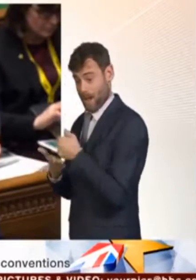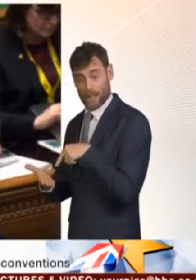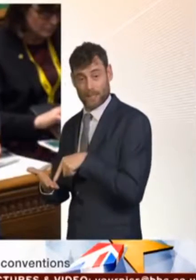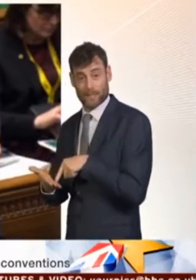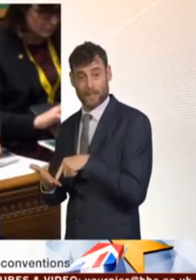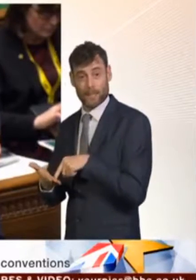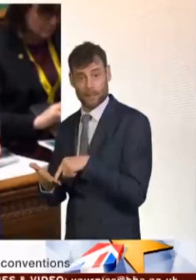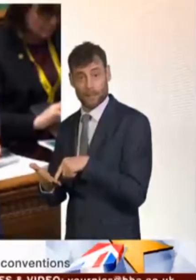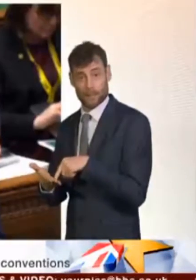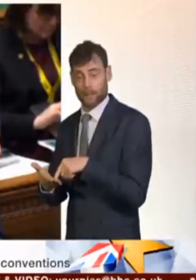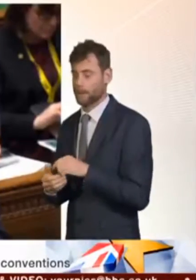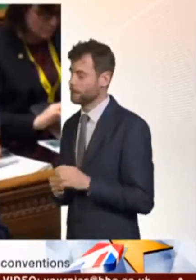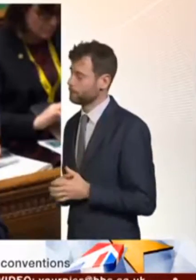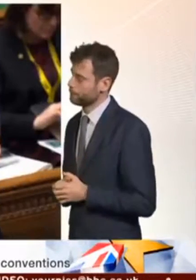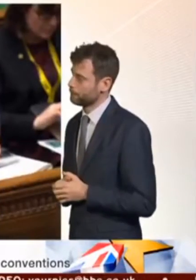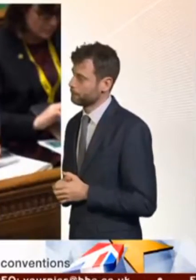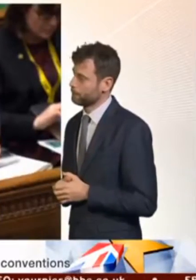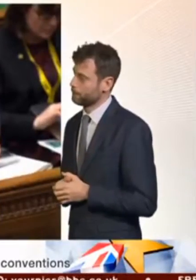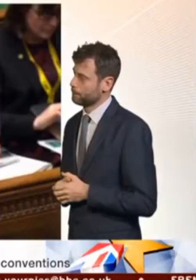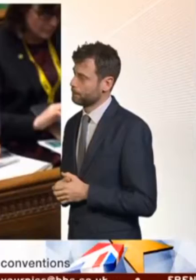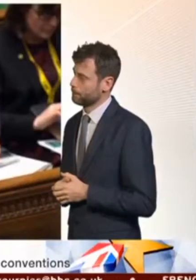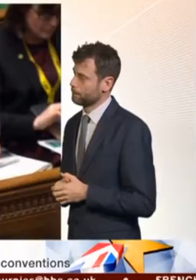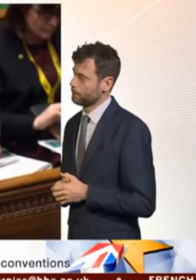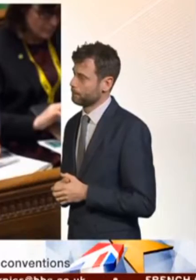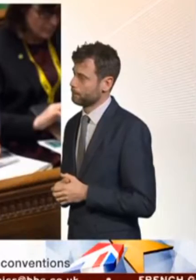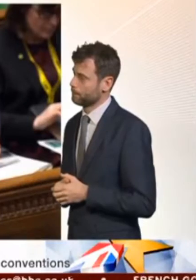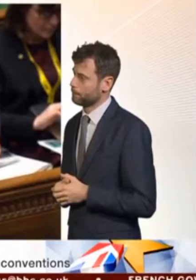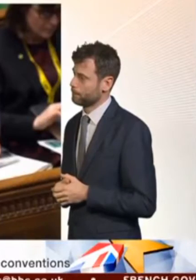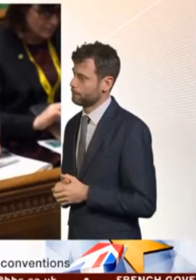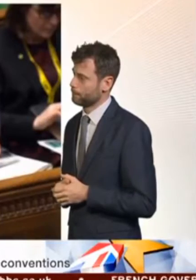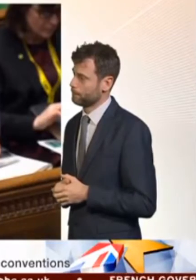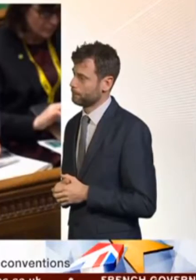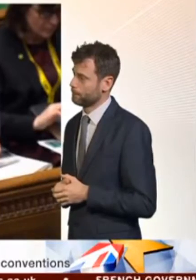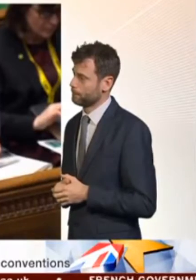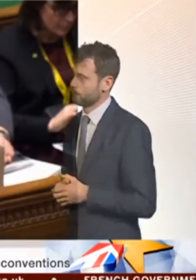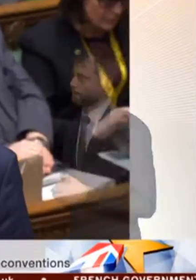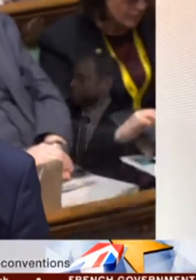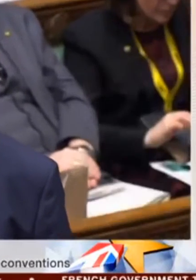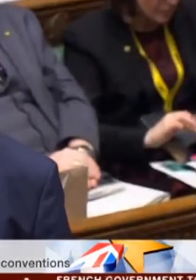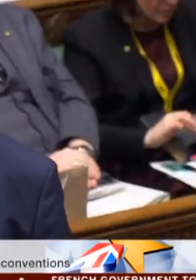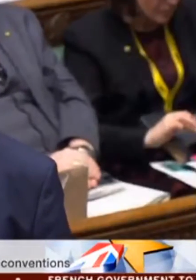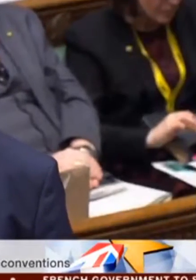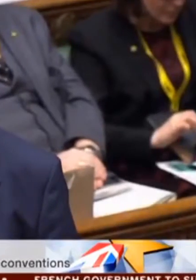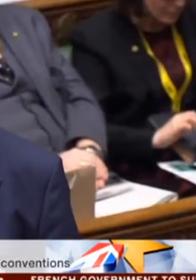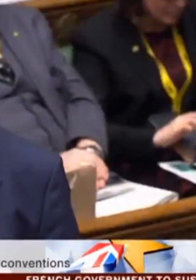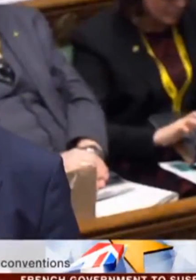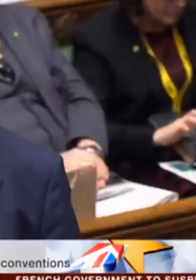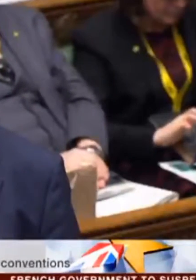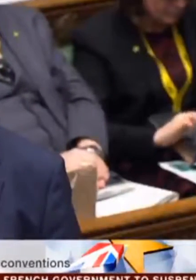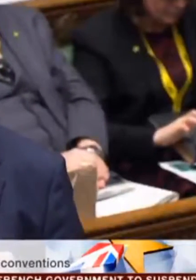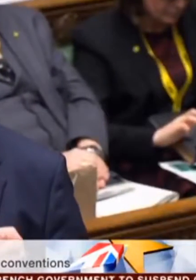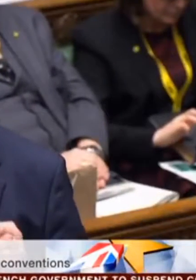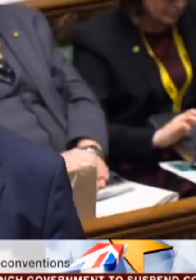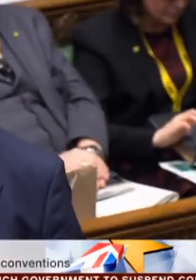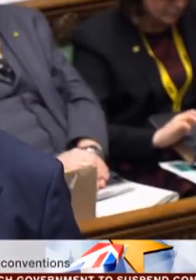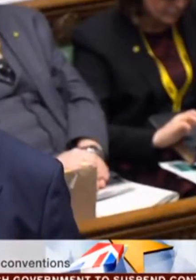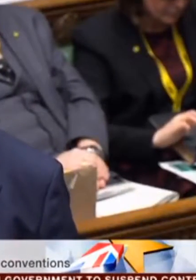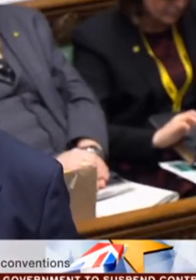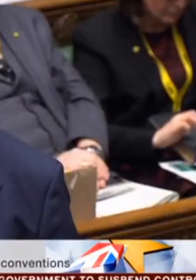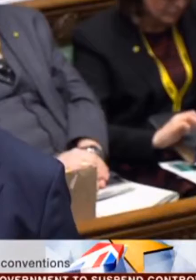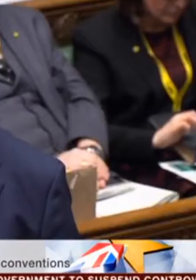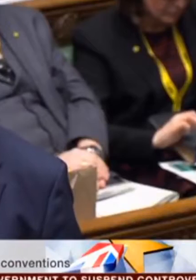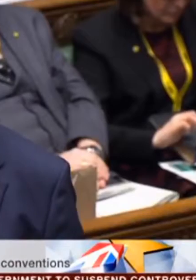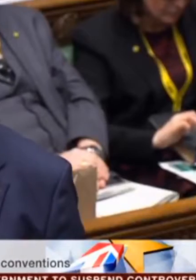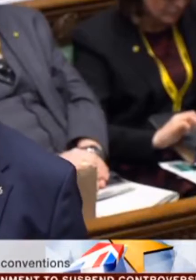perfectly possible? Mr Speaker, I refer to this morning's preliminary opinion from the Court of Justice of the EU as simply